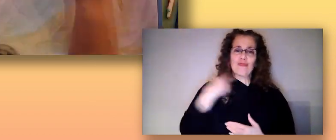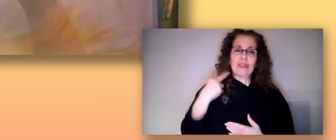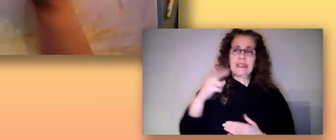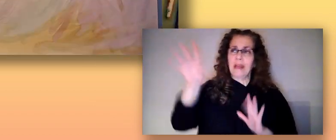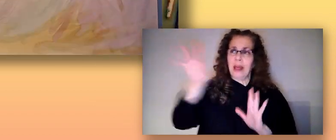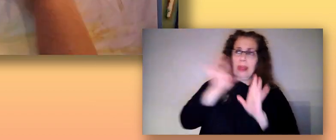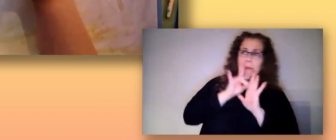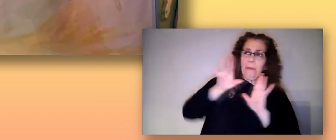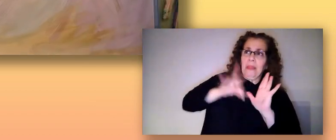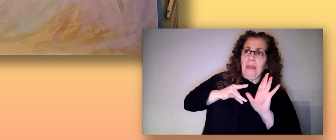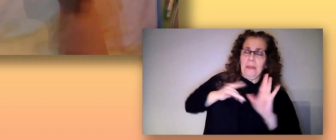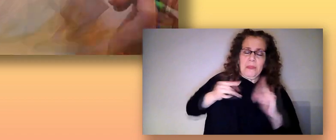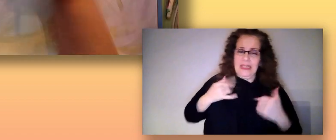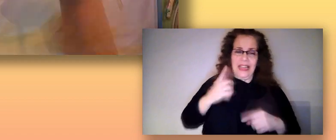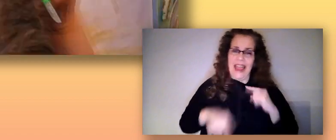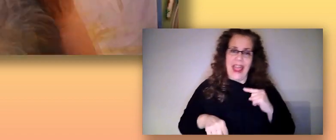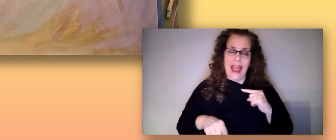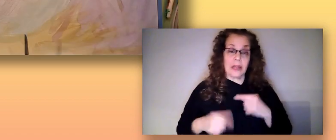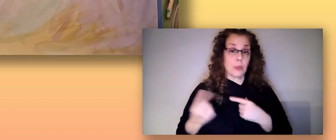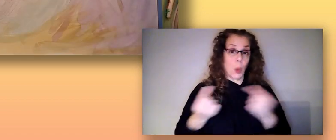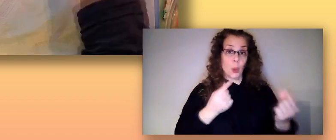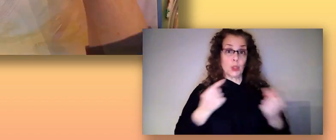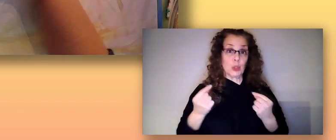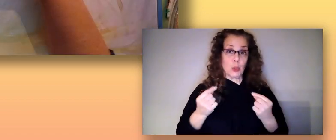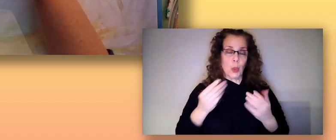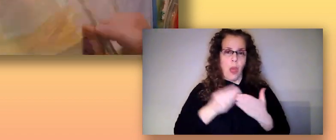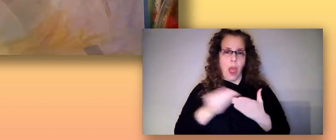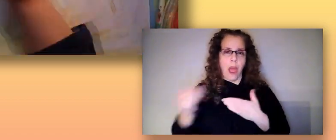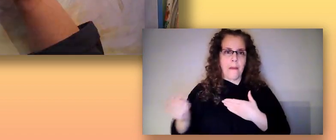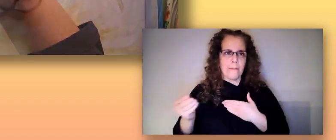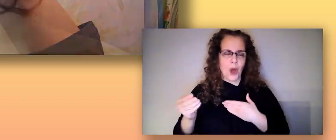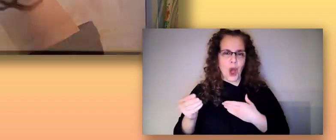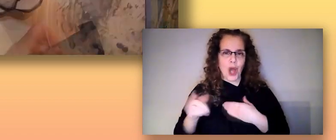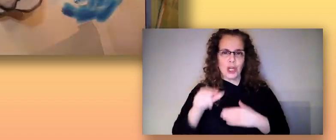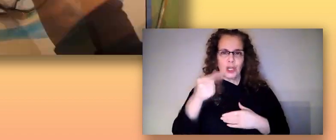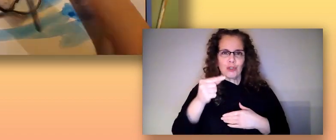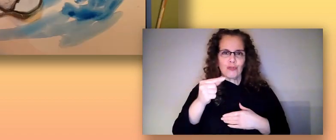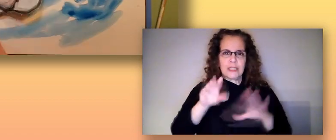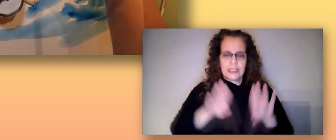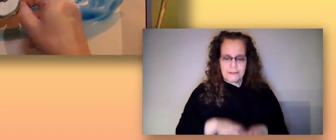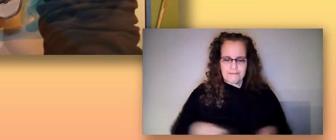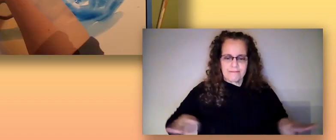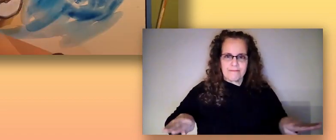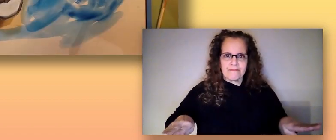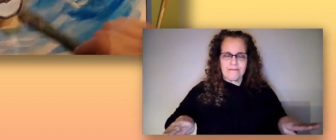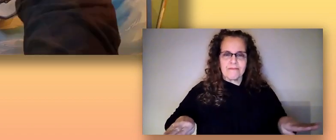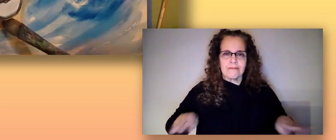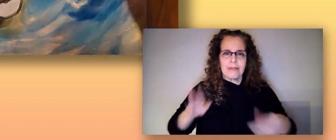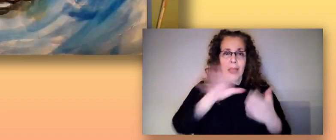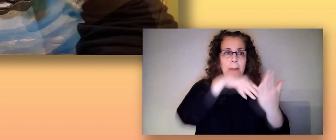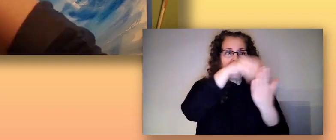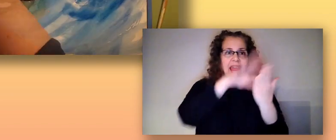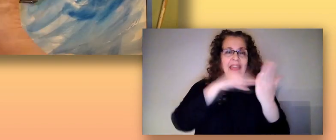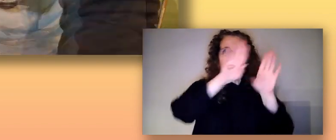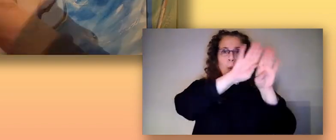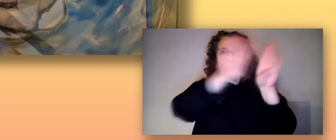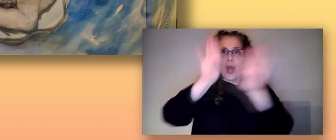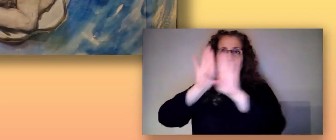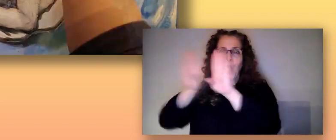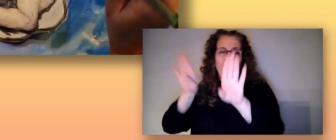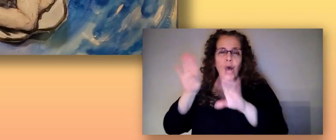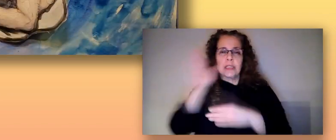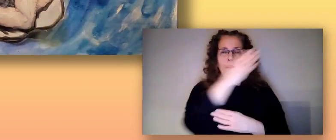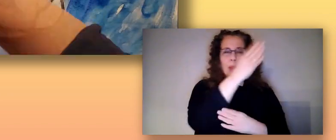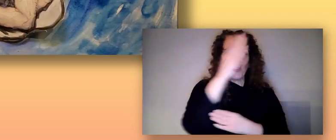So I bought you a shaggy green carpet and painted your walls sky blue, the kind of blue you only see on